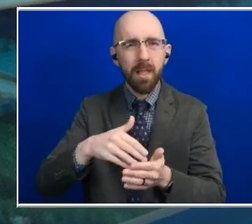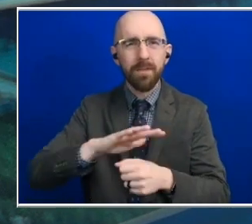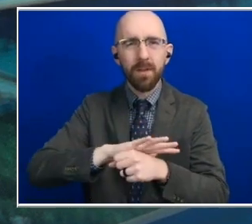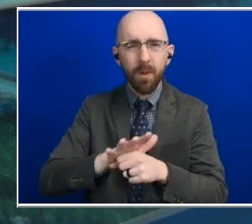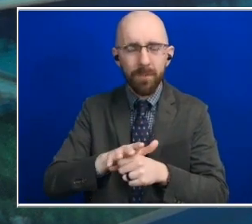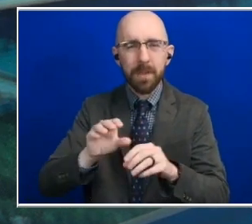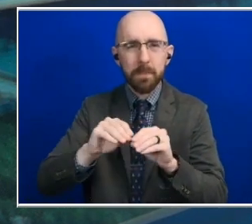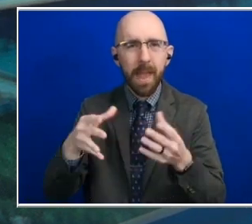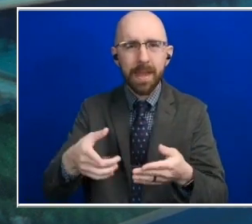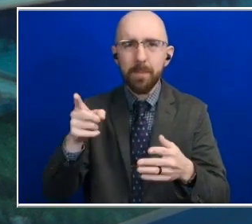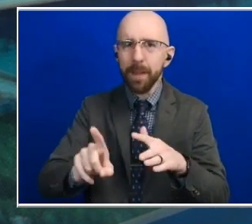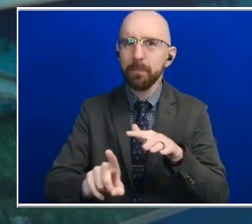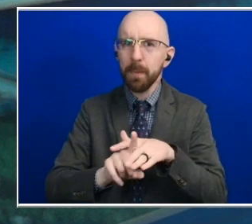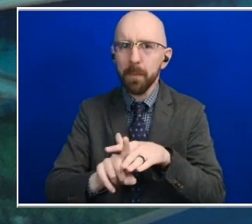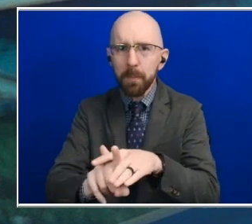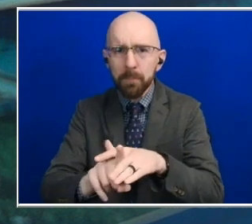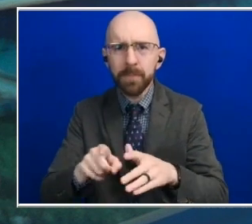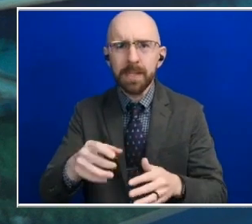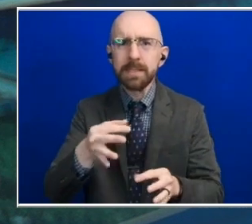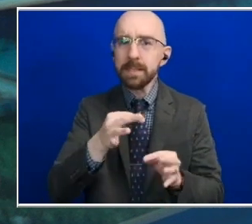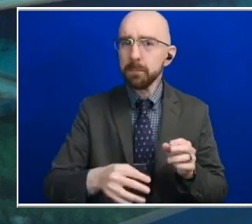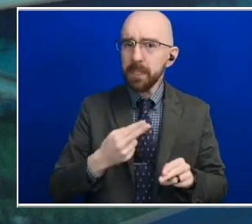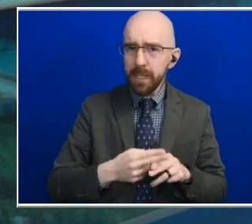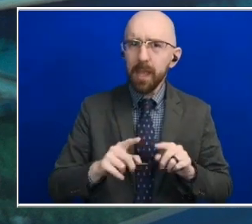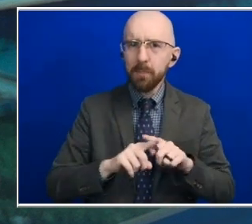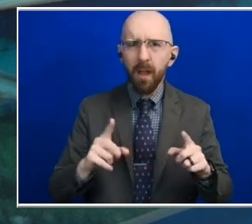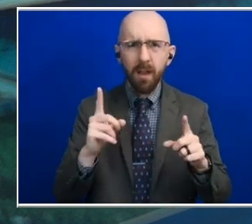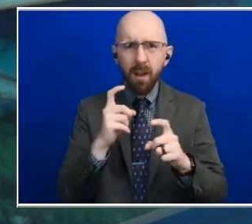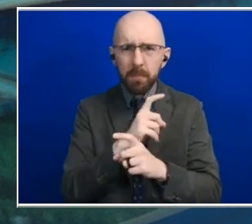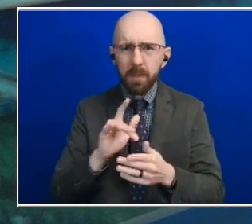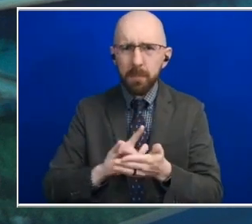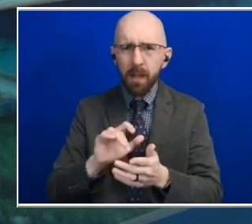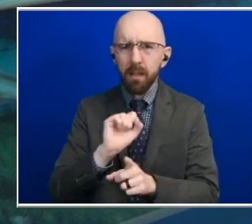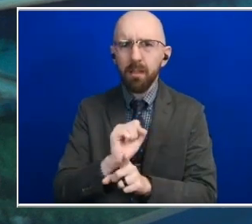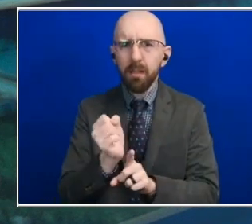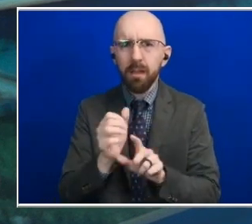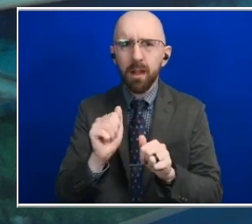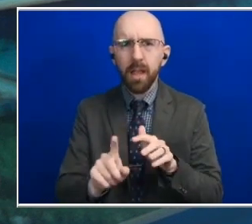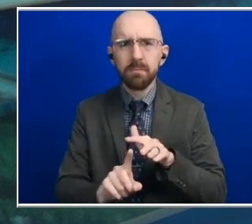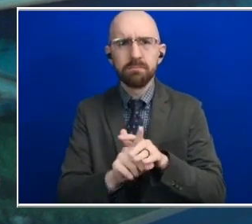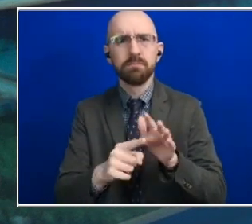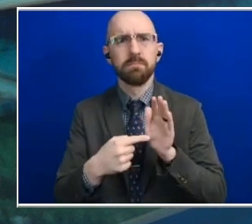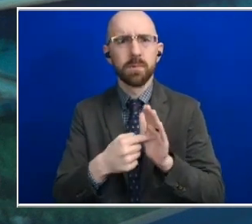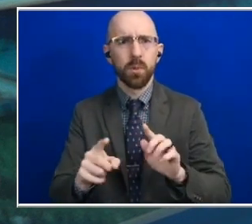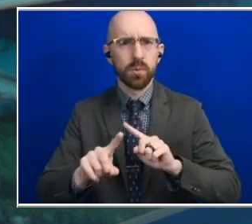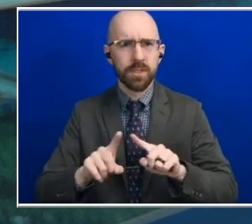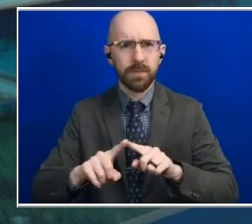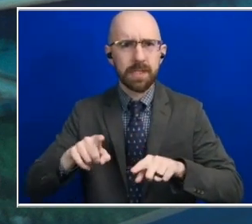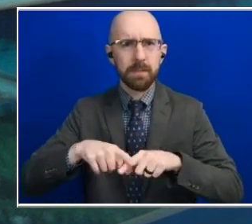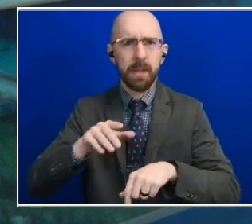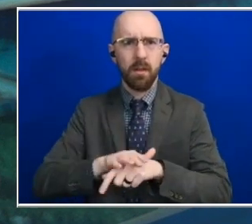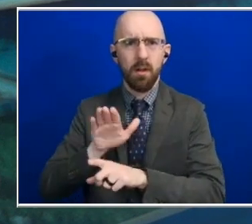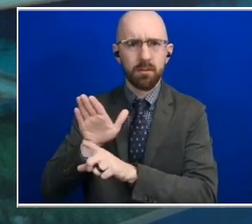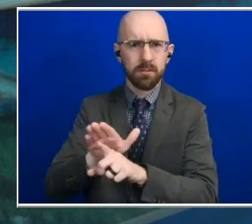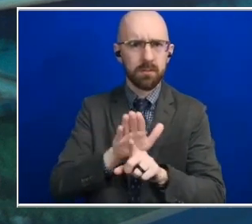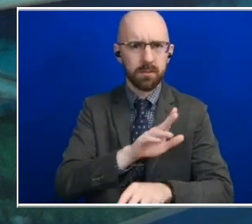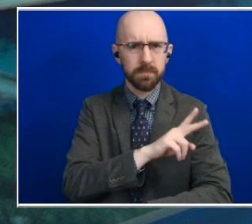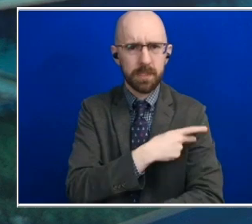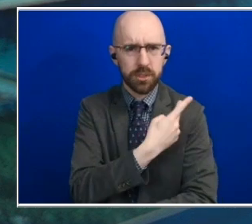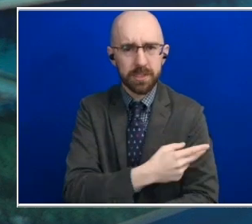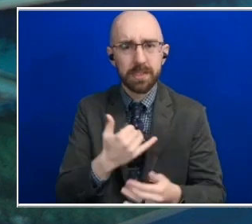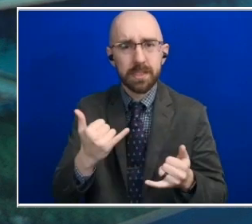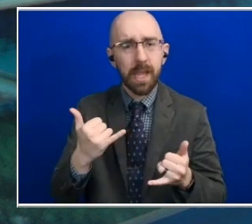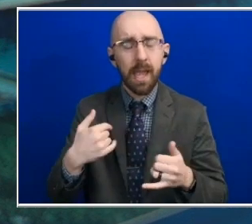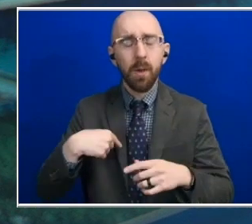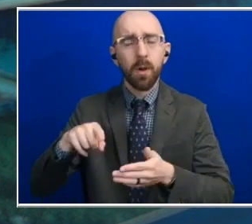very complex medical condition that can present differently depending on the patient. Today, we're checking on the status of some